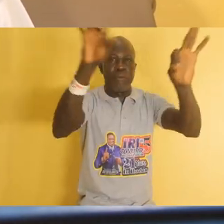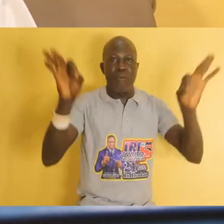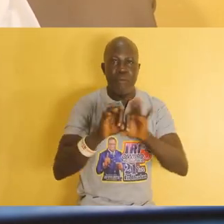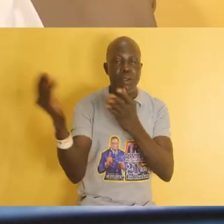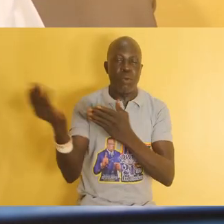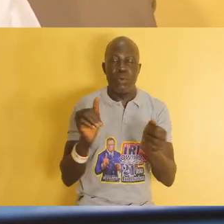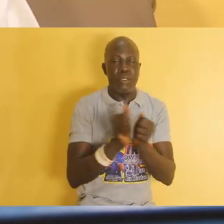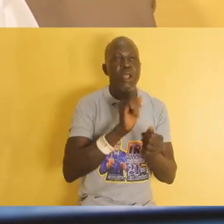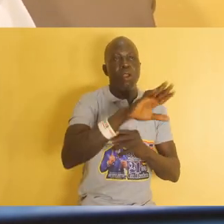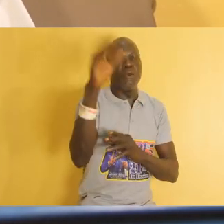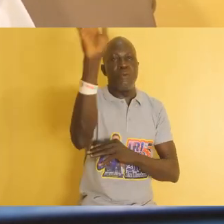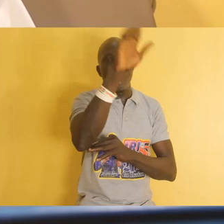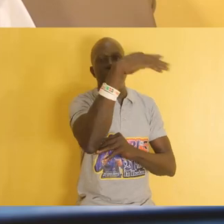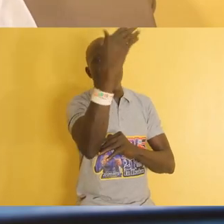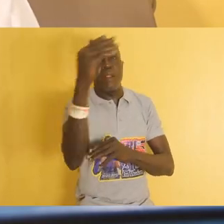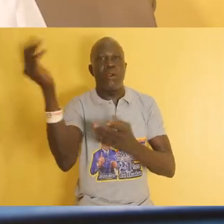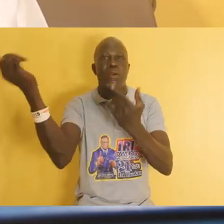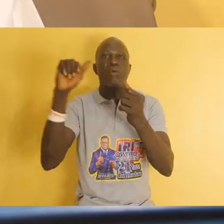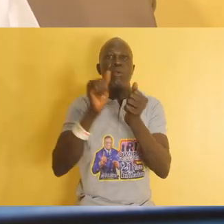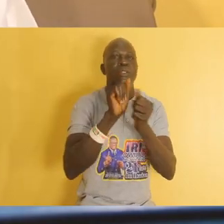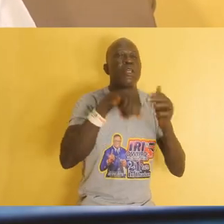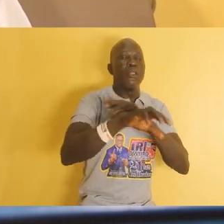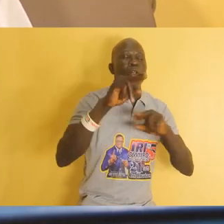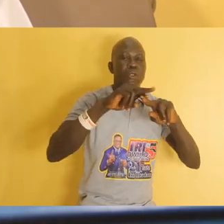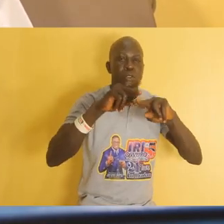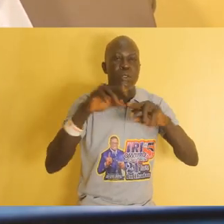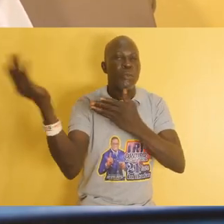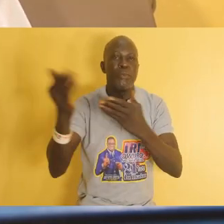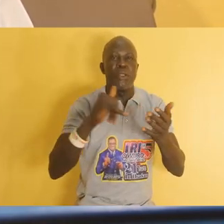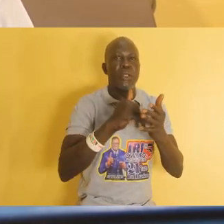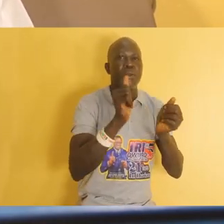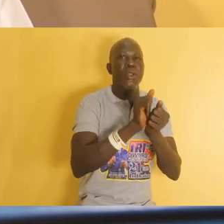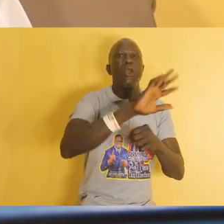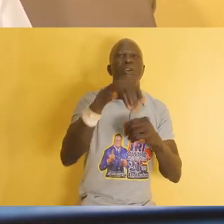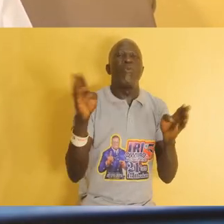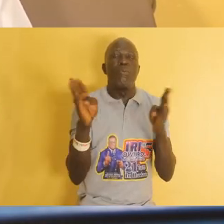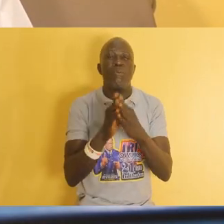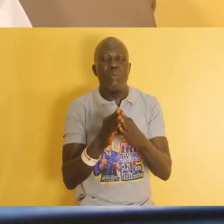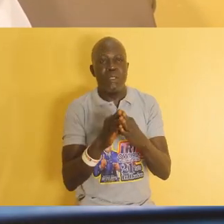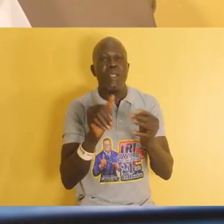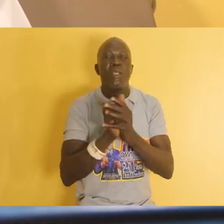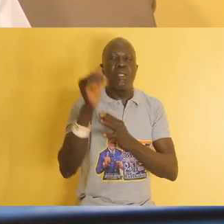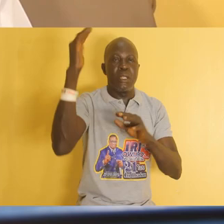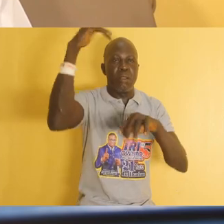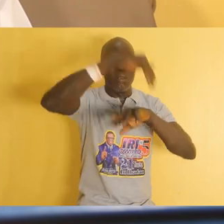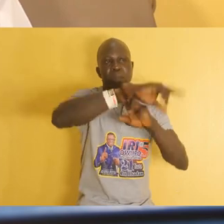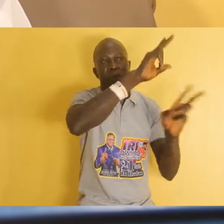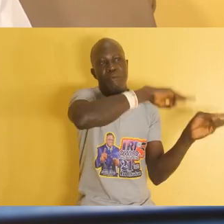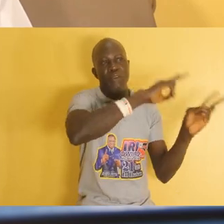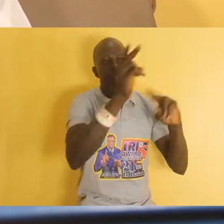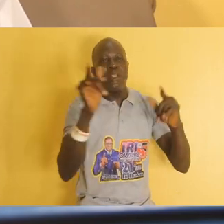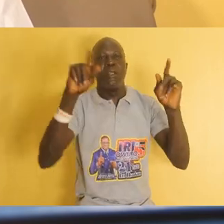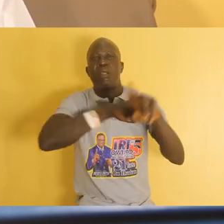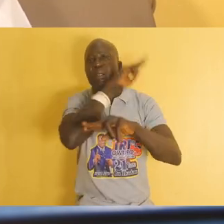dani ati are ko dani iyo re mo dani ama pade ni so ru ni lu fa